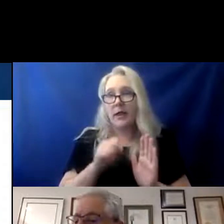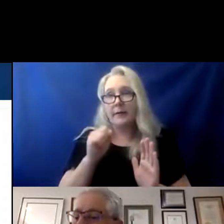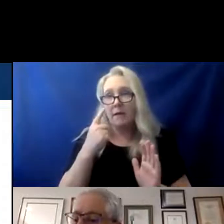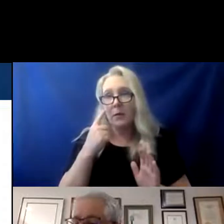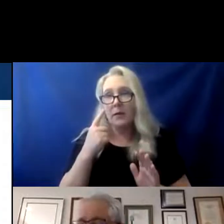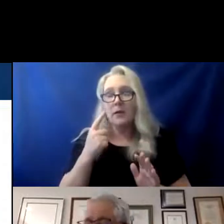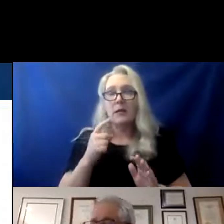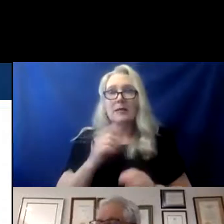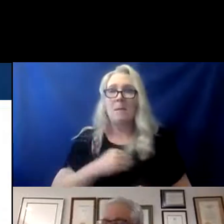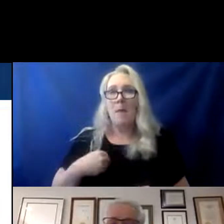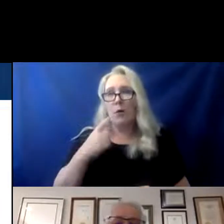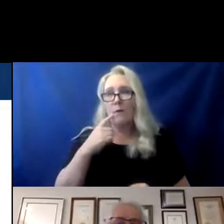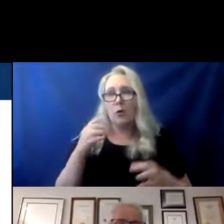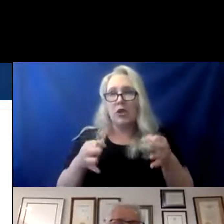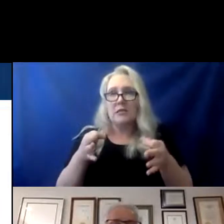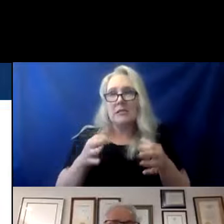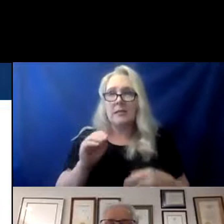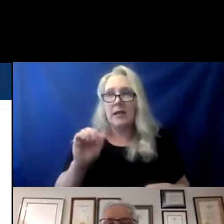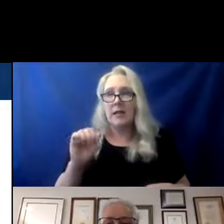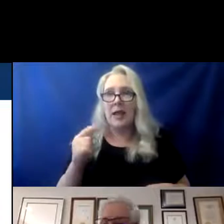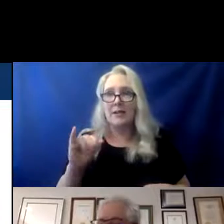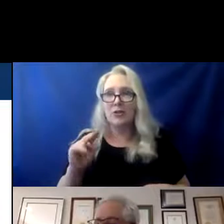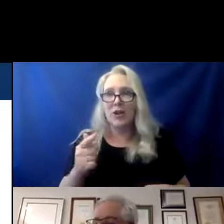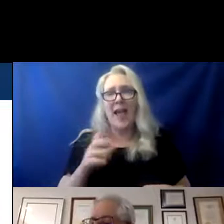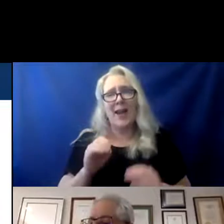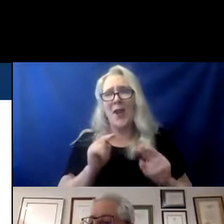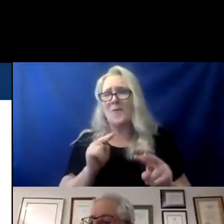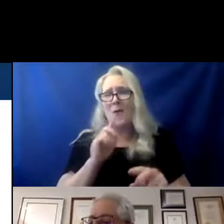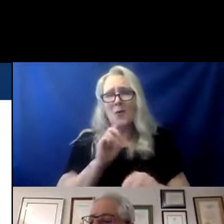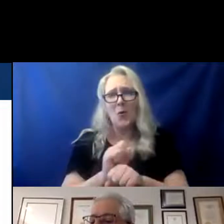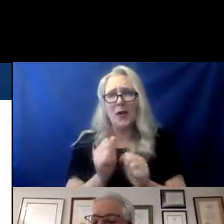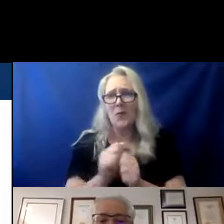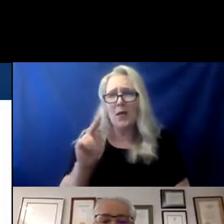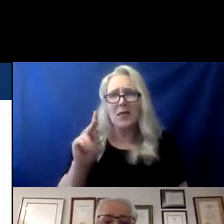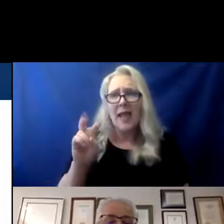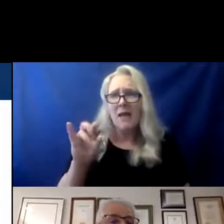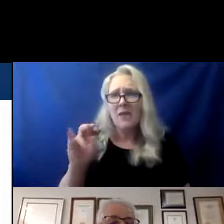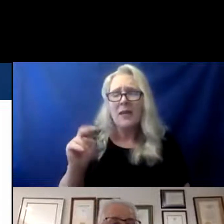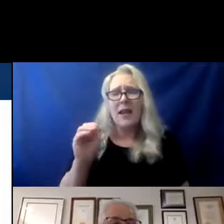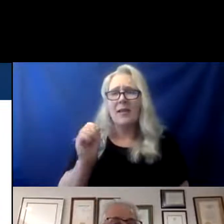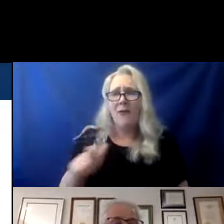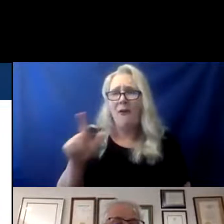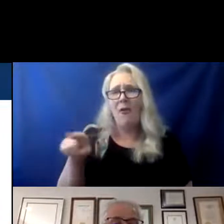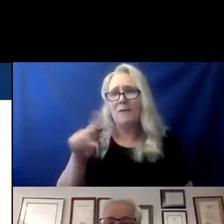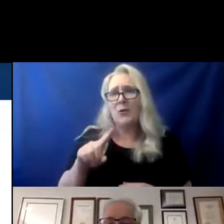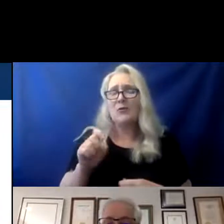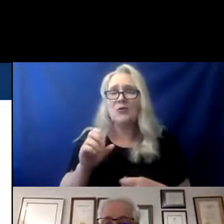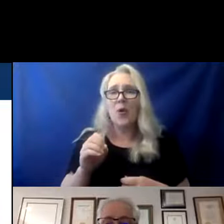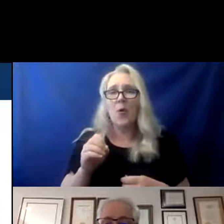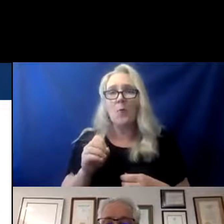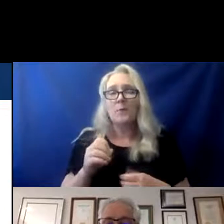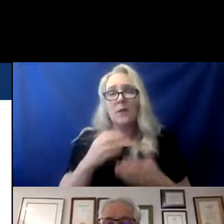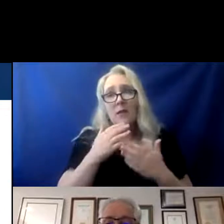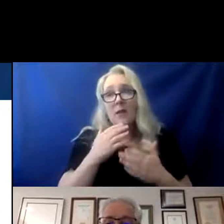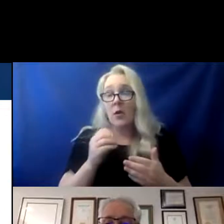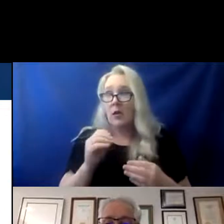Aging. I look forward certainly to working closely with Kevin and everyone else. So thank you very much. And I think we're all getting